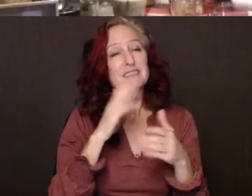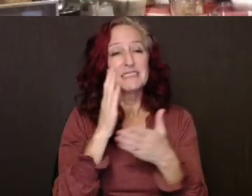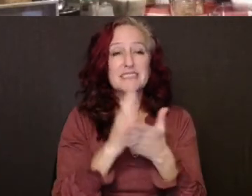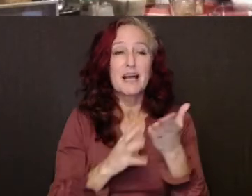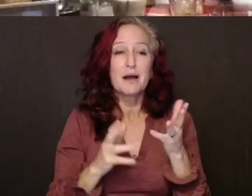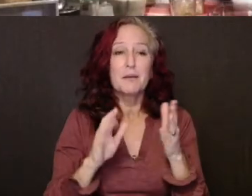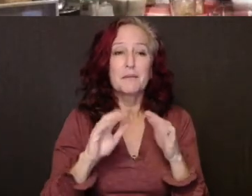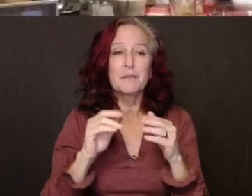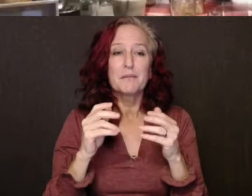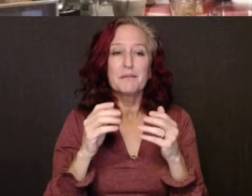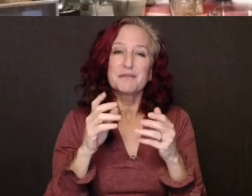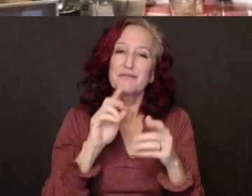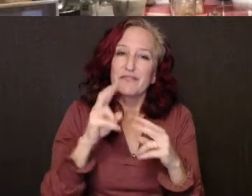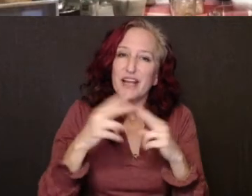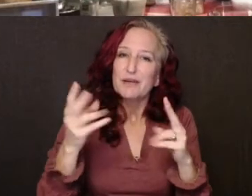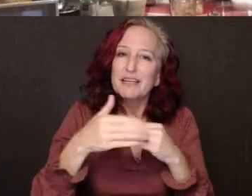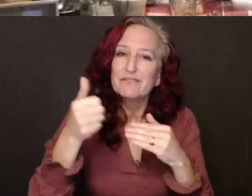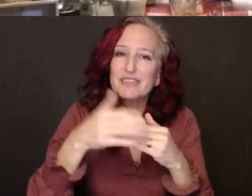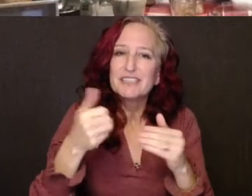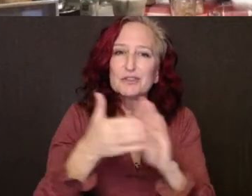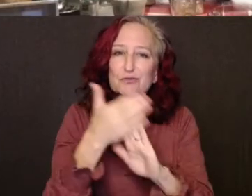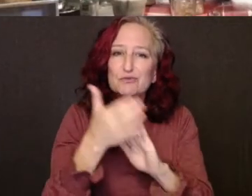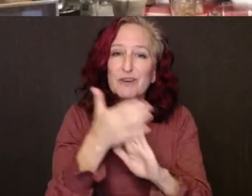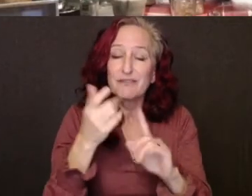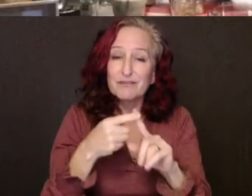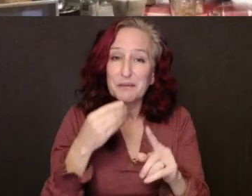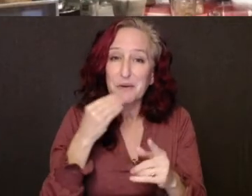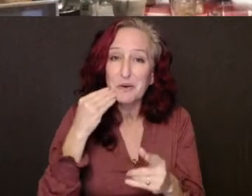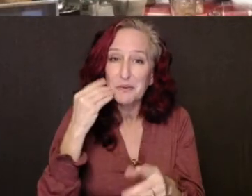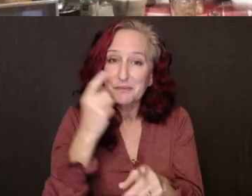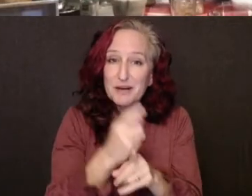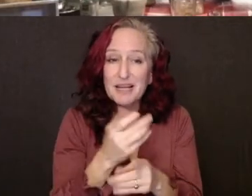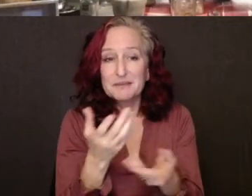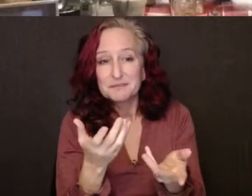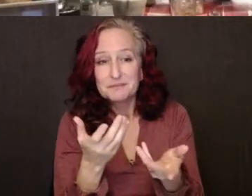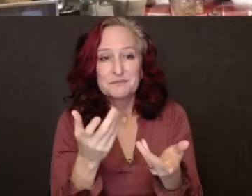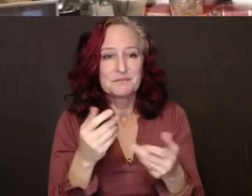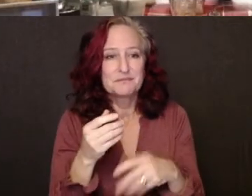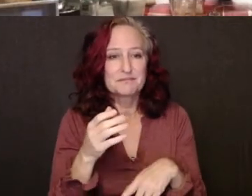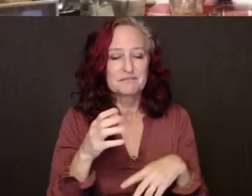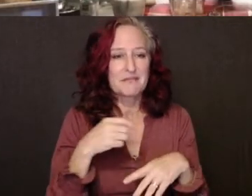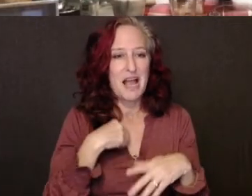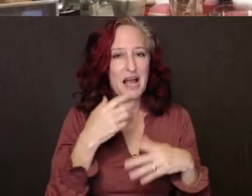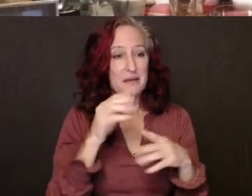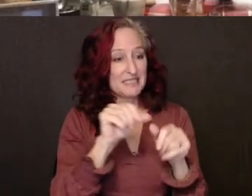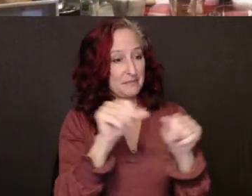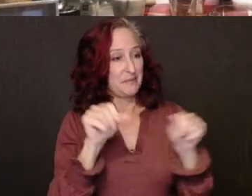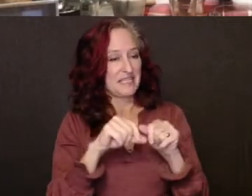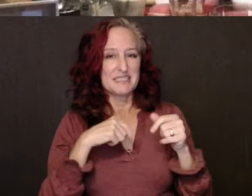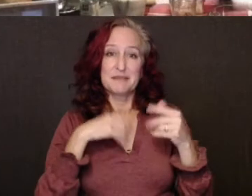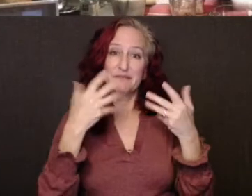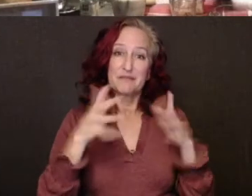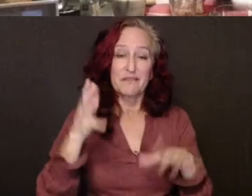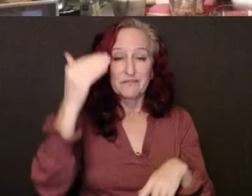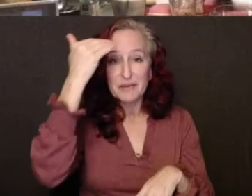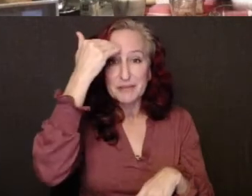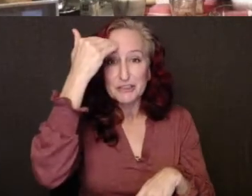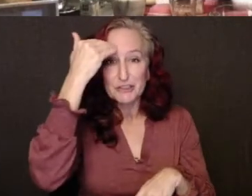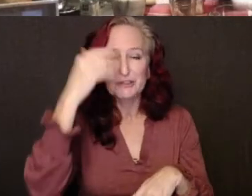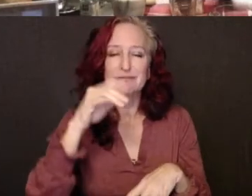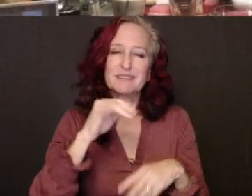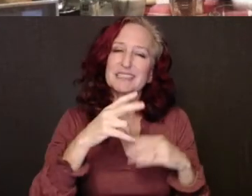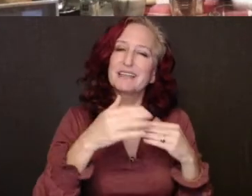like reaching out to people, responding to things, Instagram. So I think it can be hard to kind